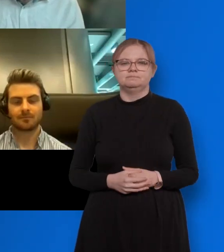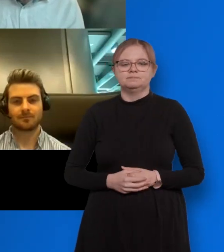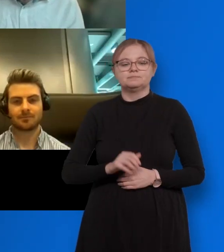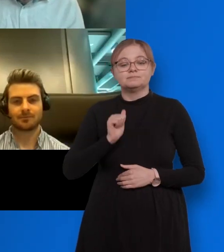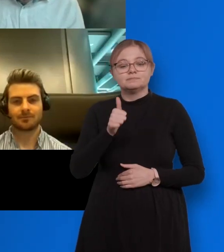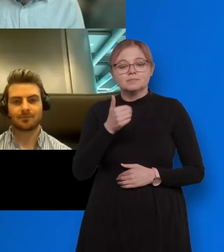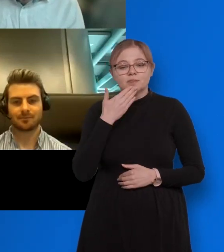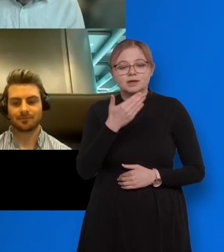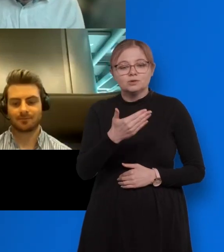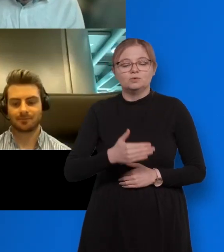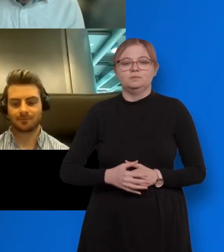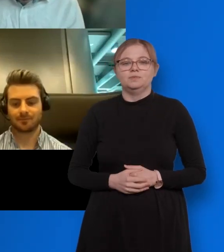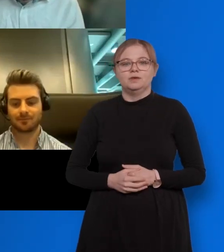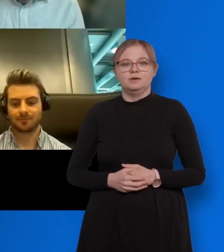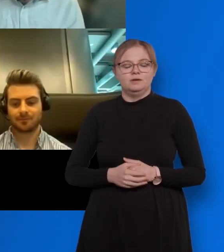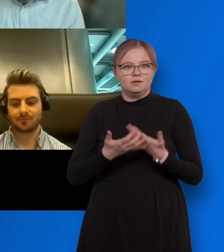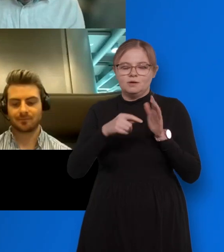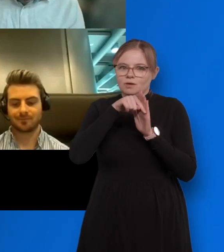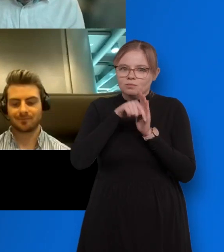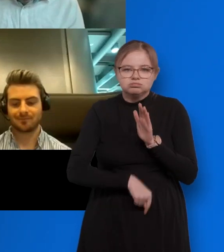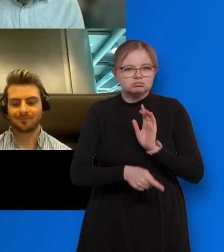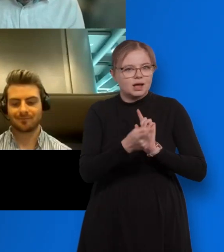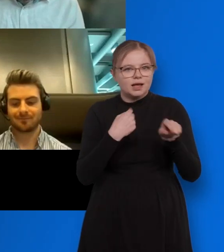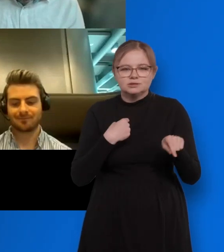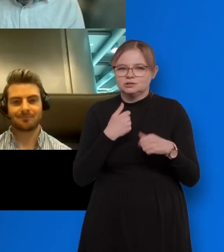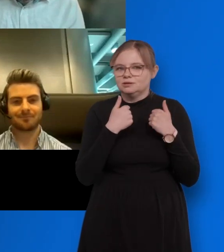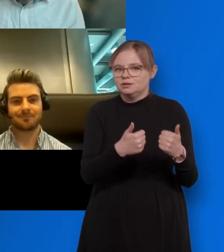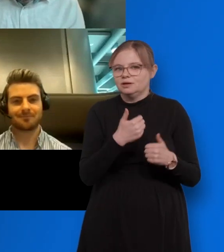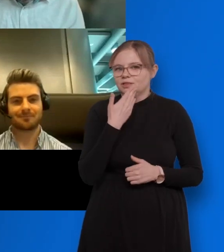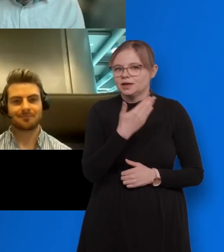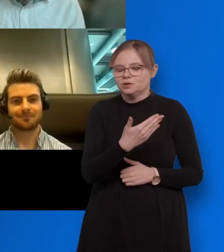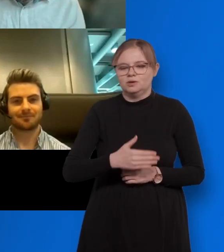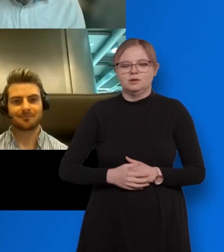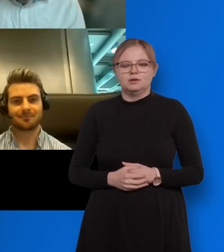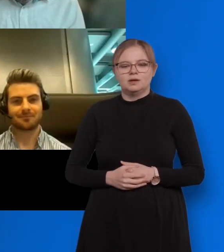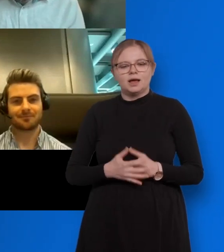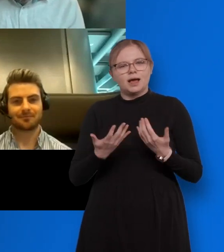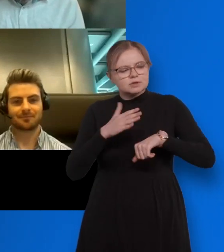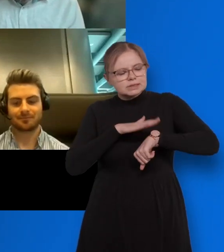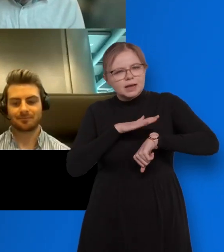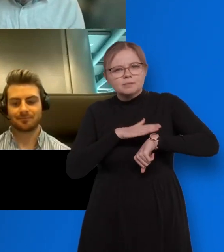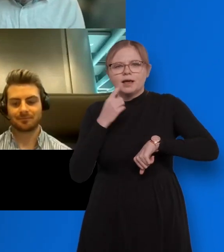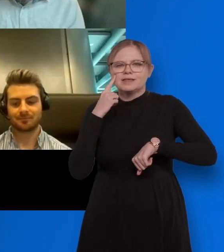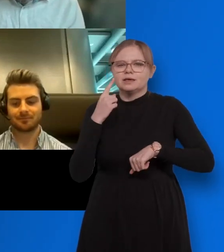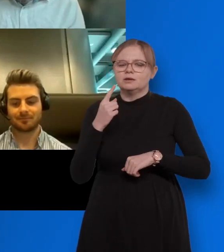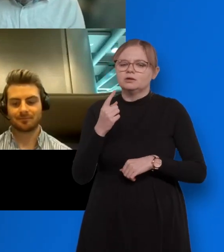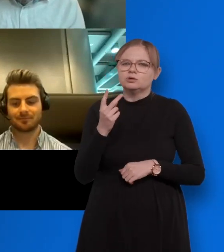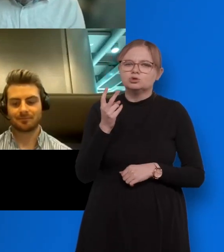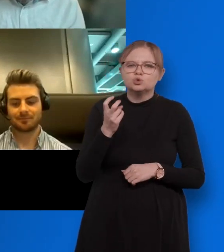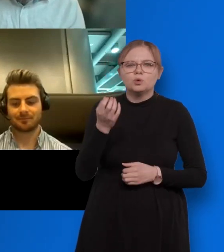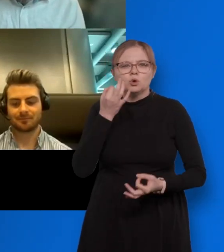Thank you. Thank you. Very comprehensive answer, Lisa. We've got time for, I think, 2